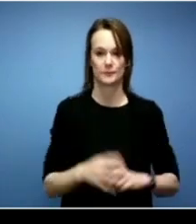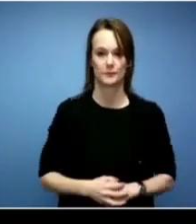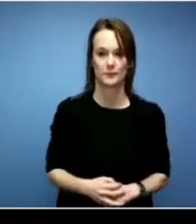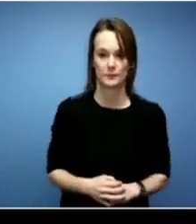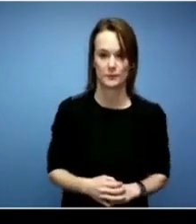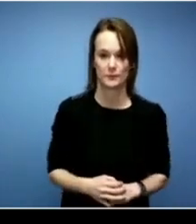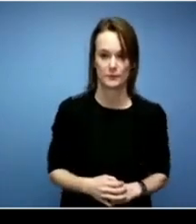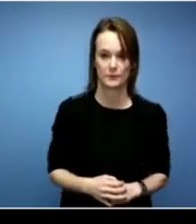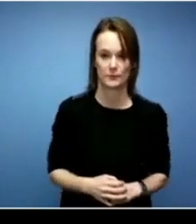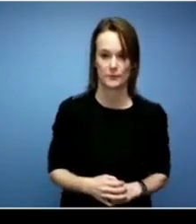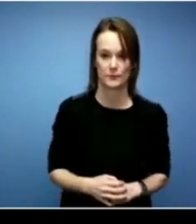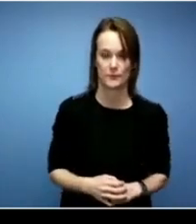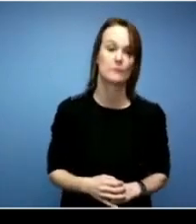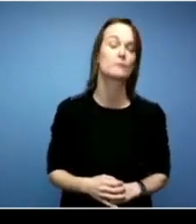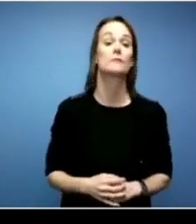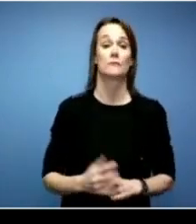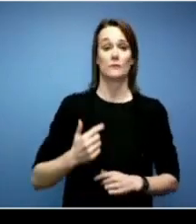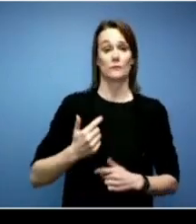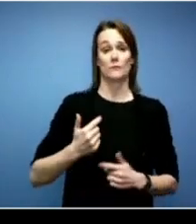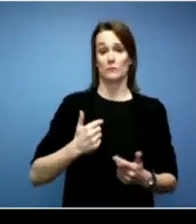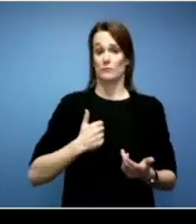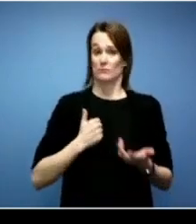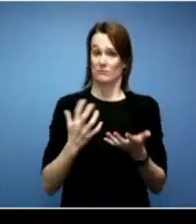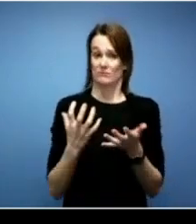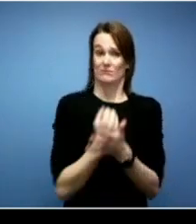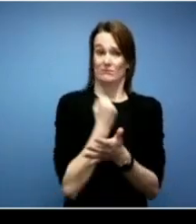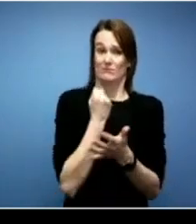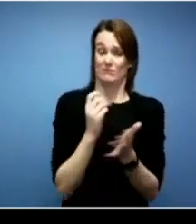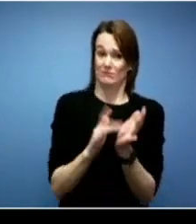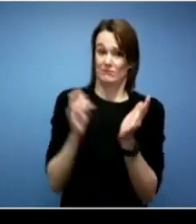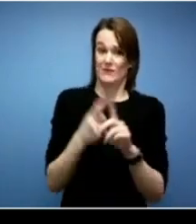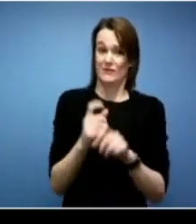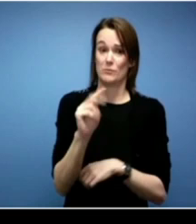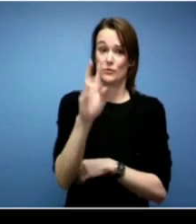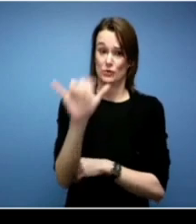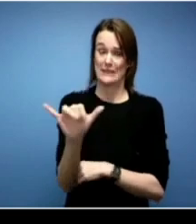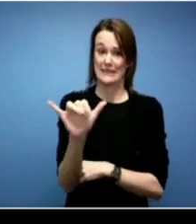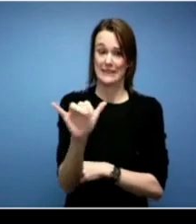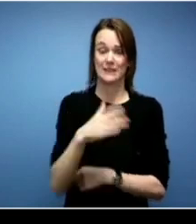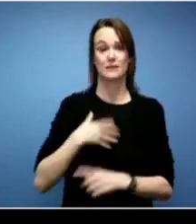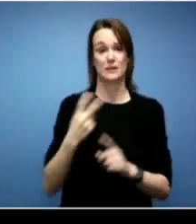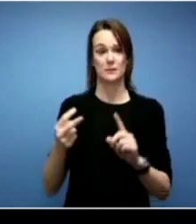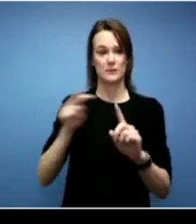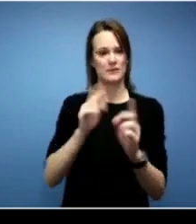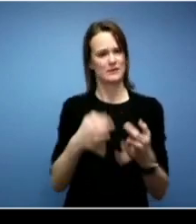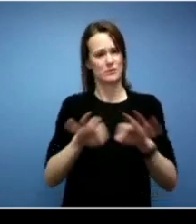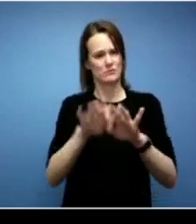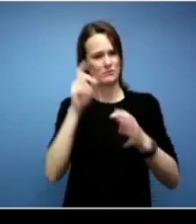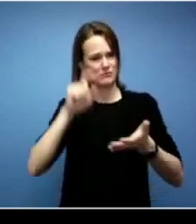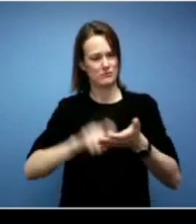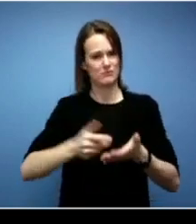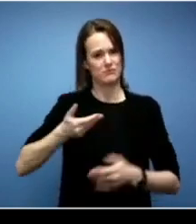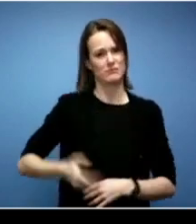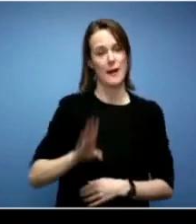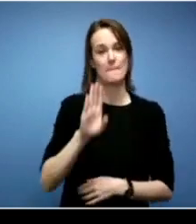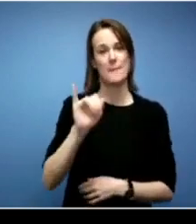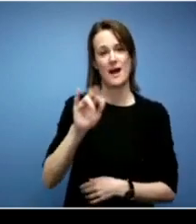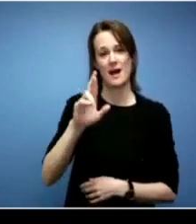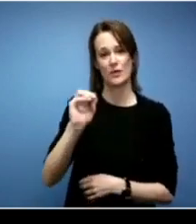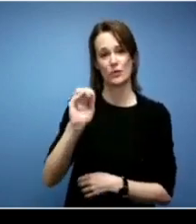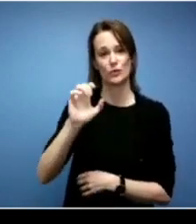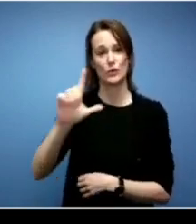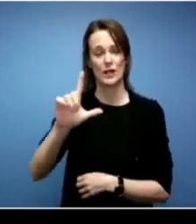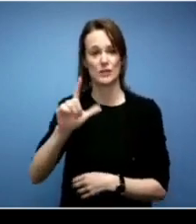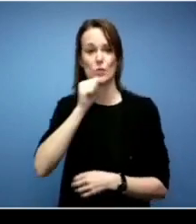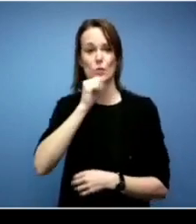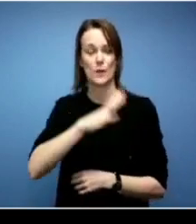I also want to personally state the significance of this acknowledgement from my perspective as a biracial woman with lineage to the Black Nova